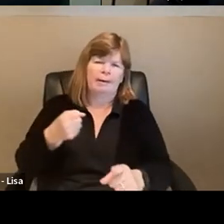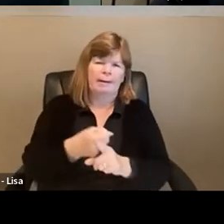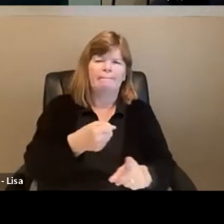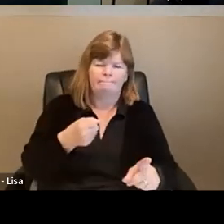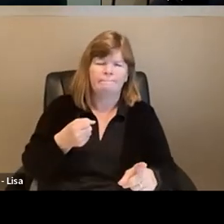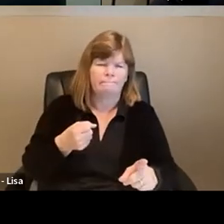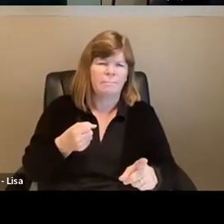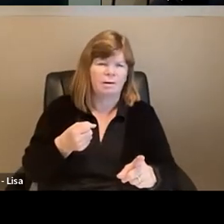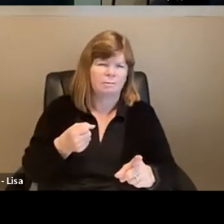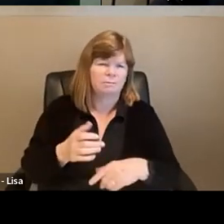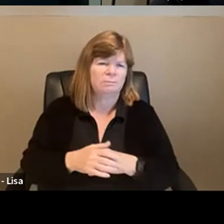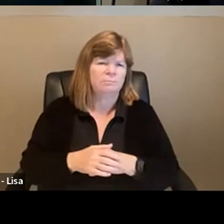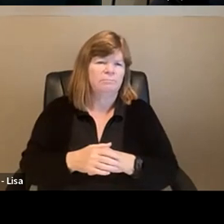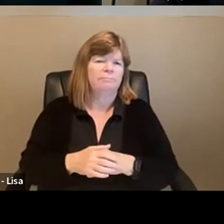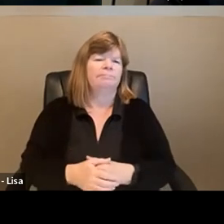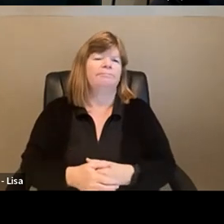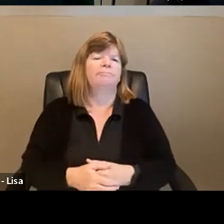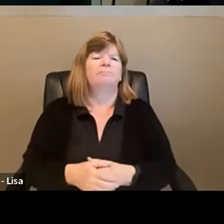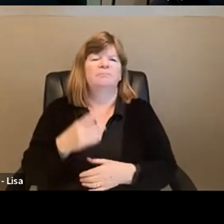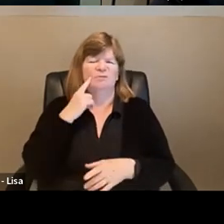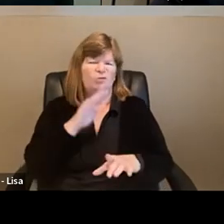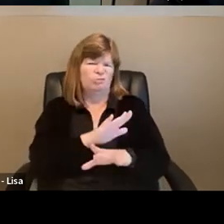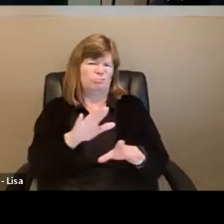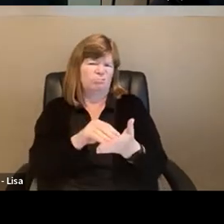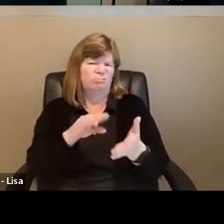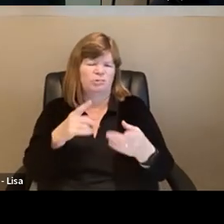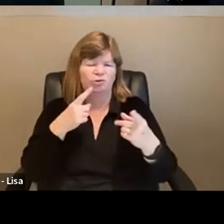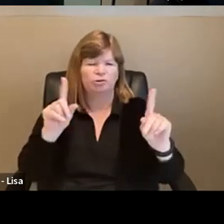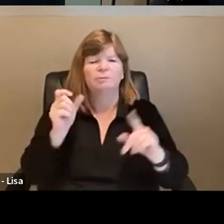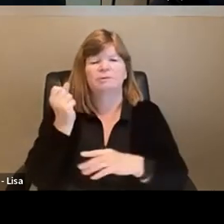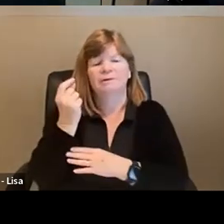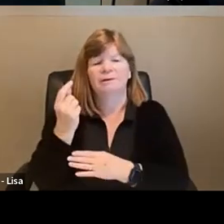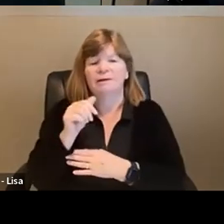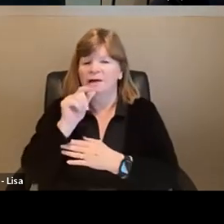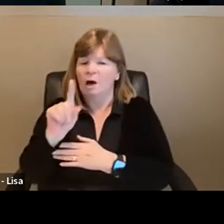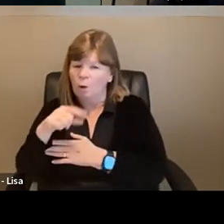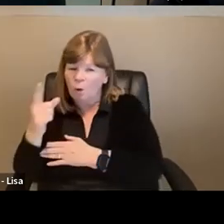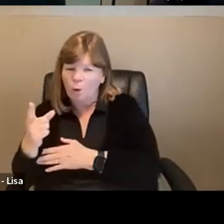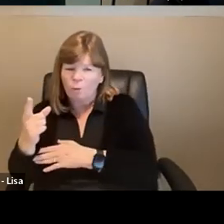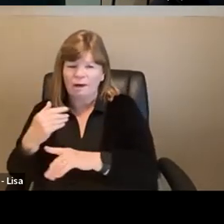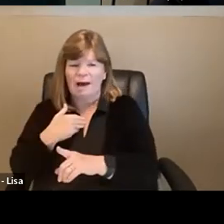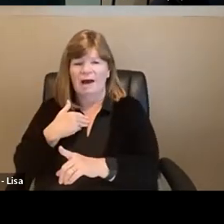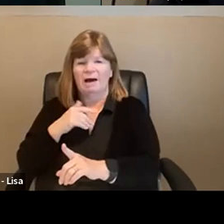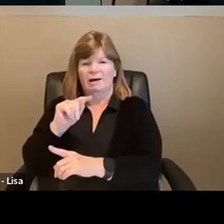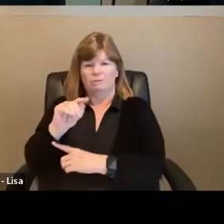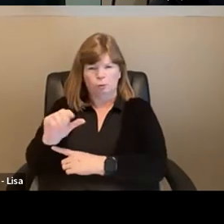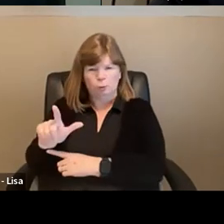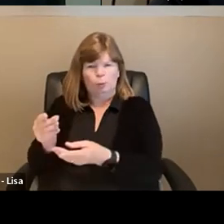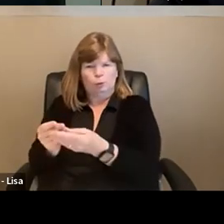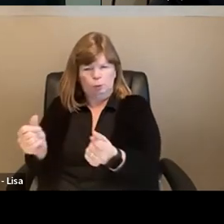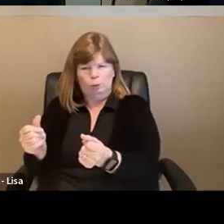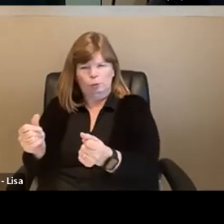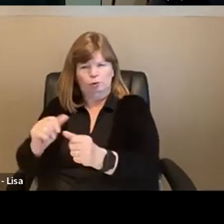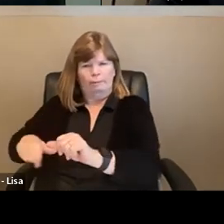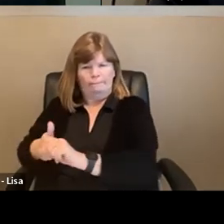impact results for student achievement. So again, not only just having the tool or the solution drive us,